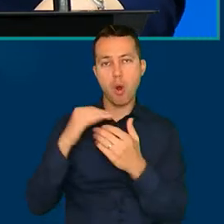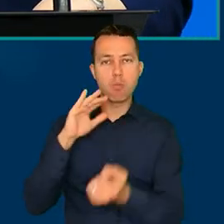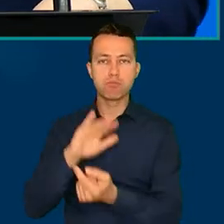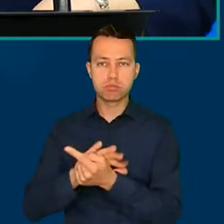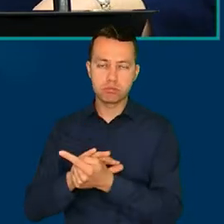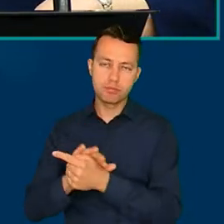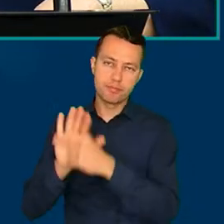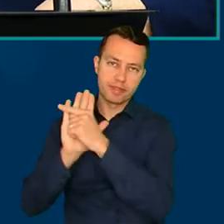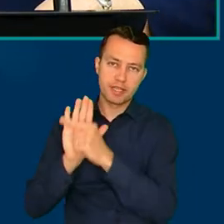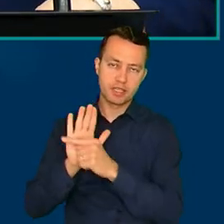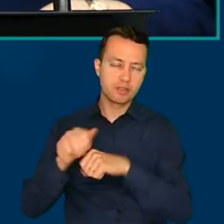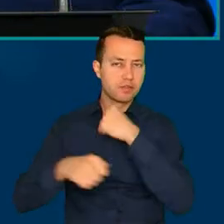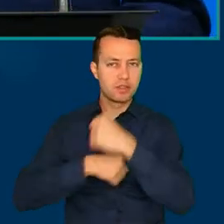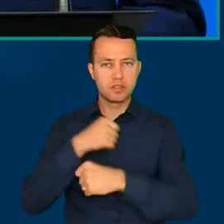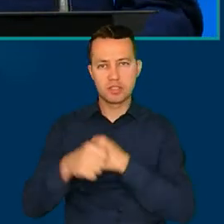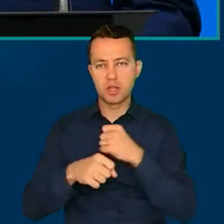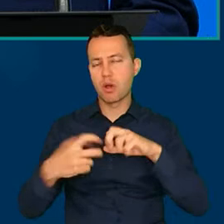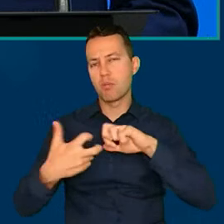products, services, or